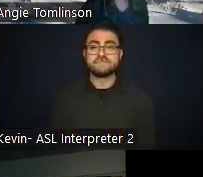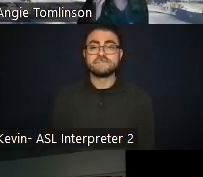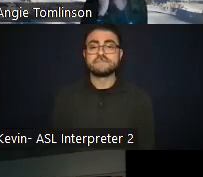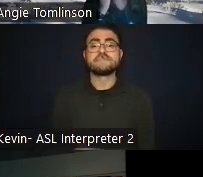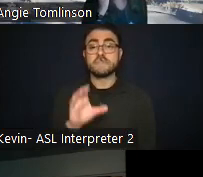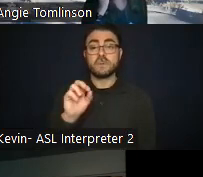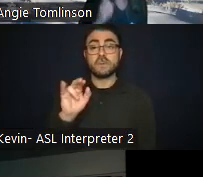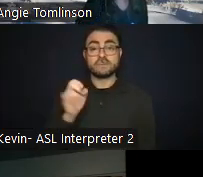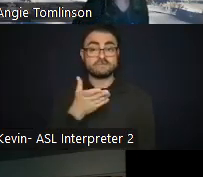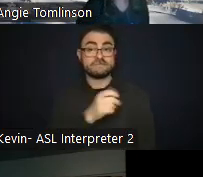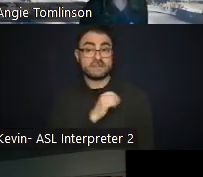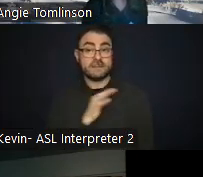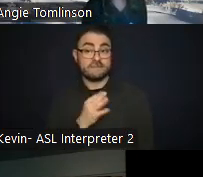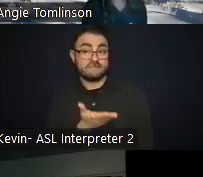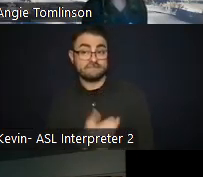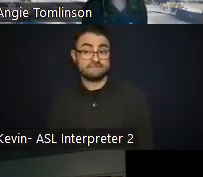Staff? Yeah,